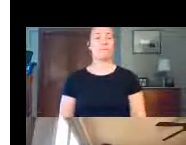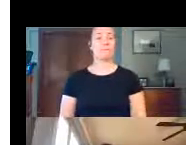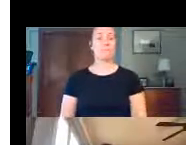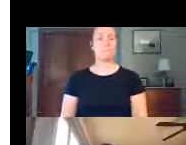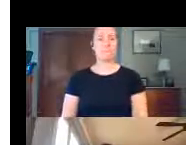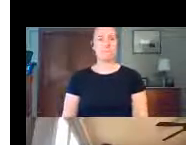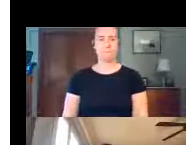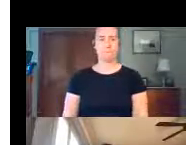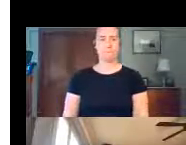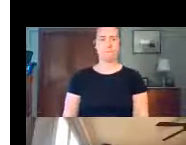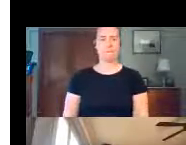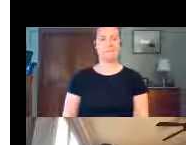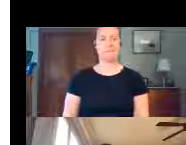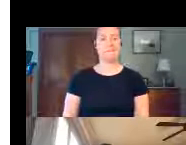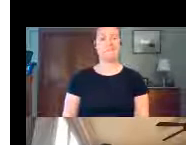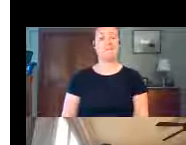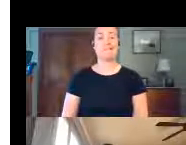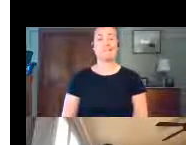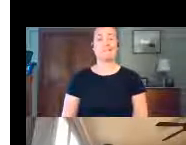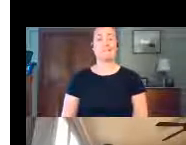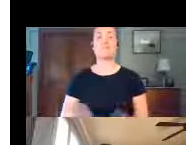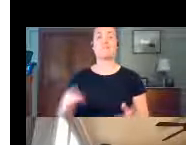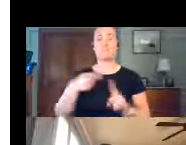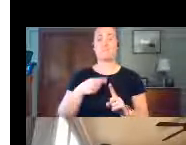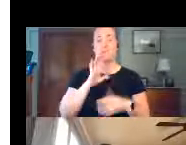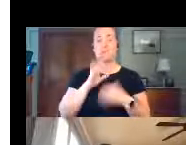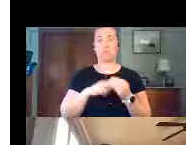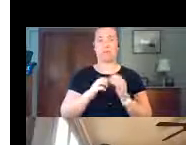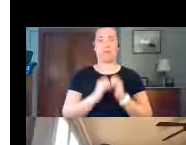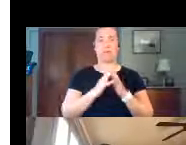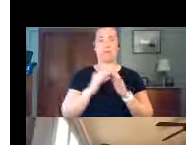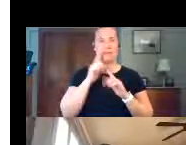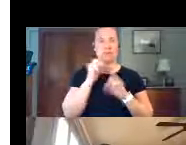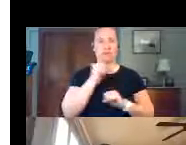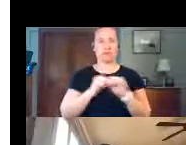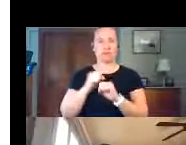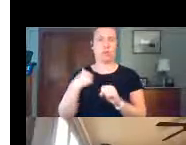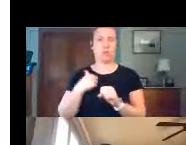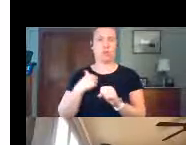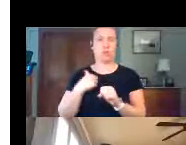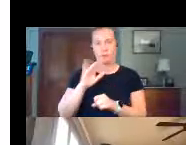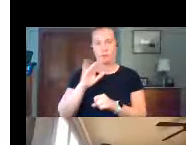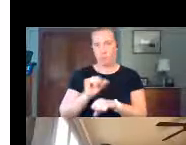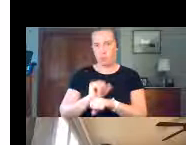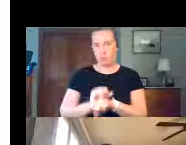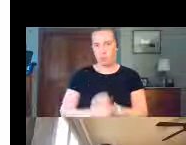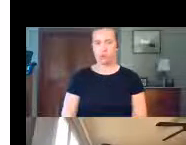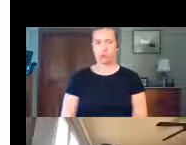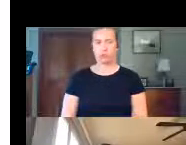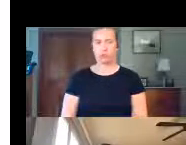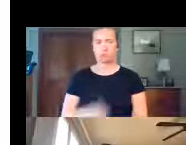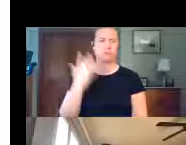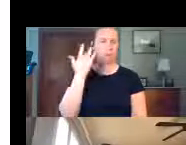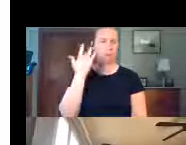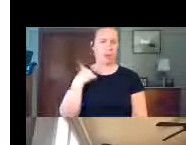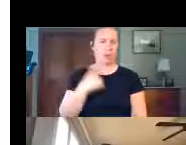So we're here to talk primarily about the implementation strategies that we're using for this work. Why did we choose the strategies that